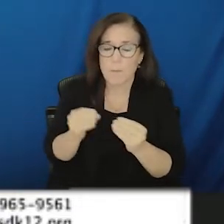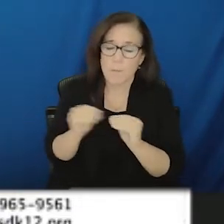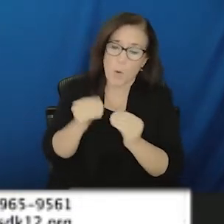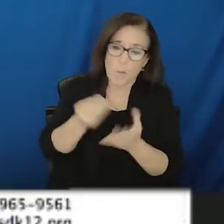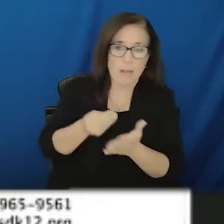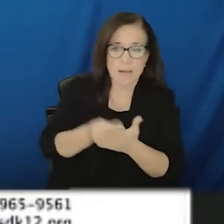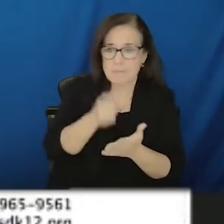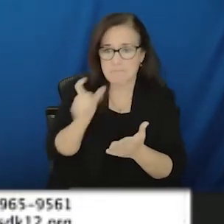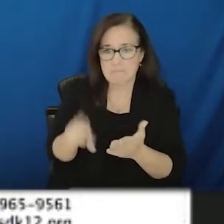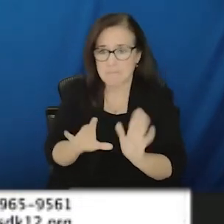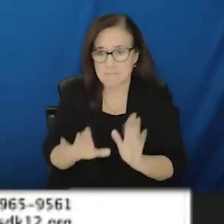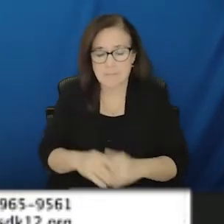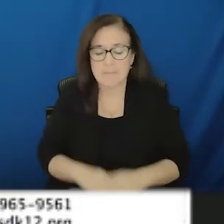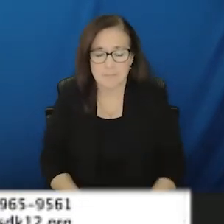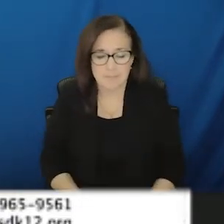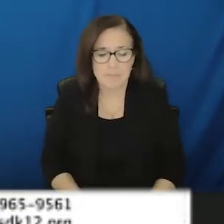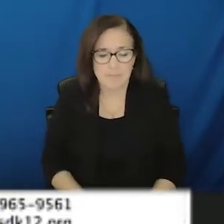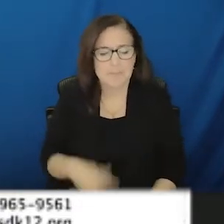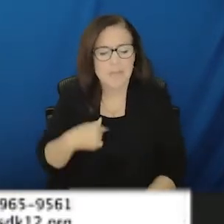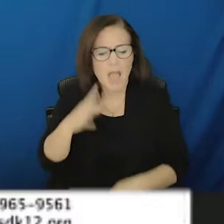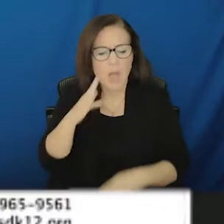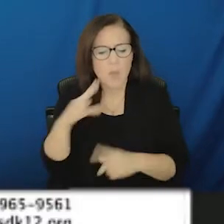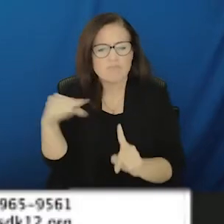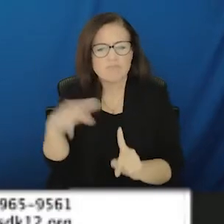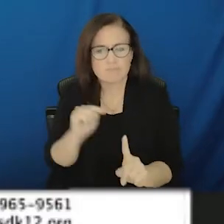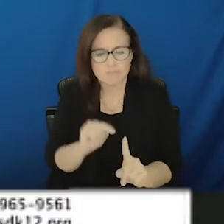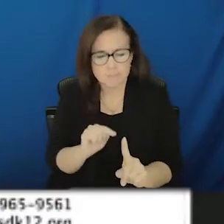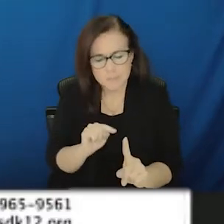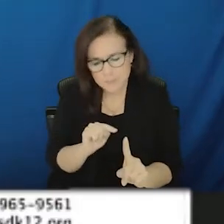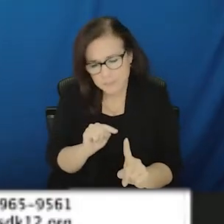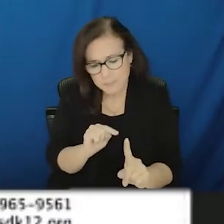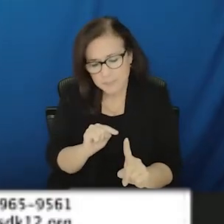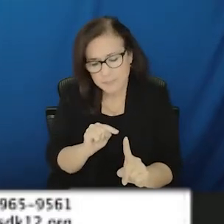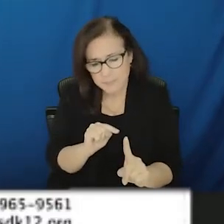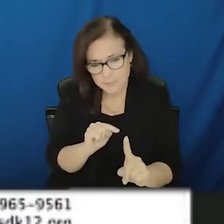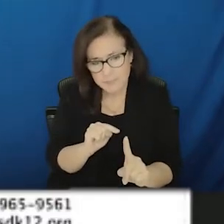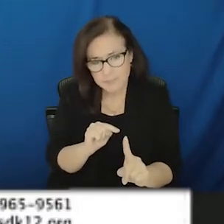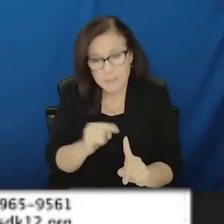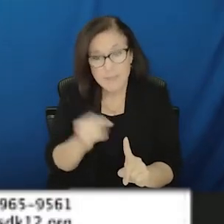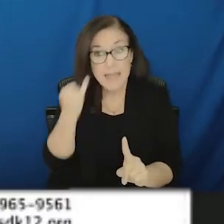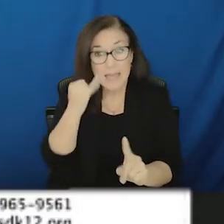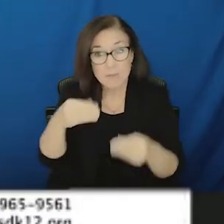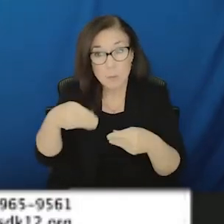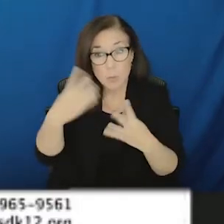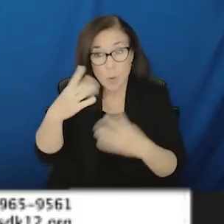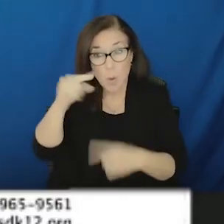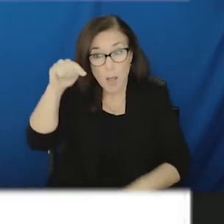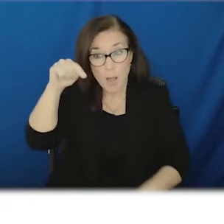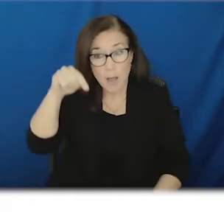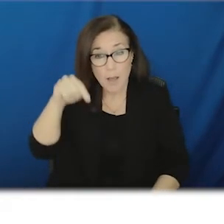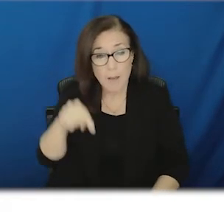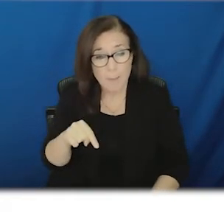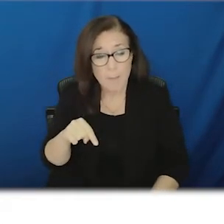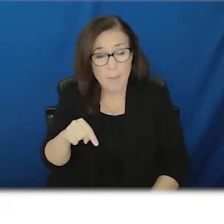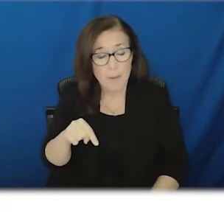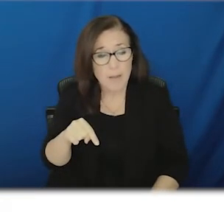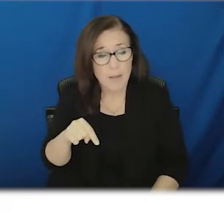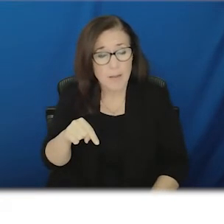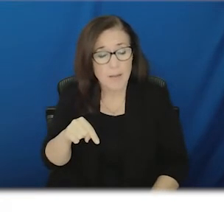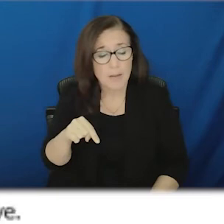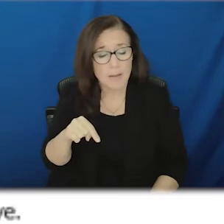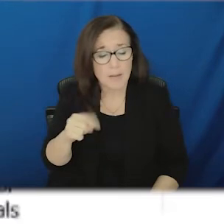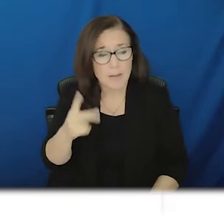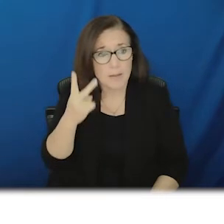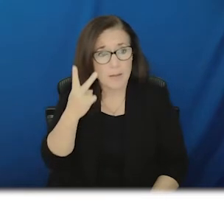And I'll just point out, just out of excitement, because I've been doing a lot of work on it, but if you scroll up you can see the